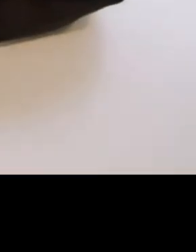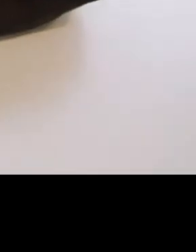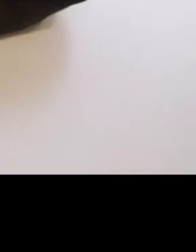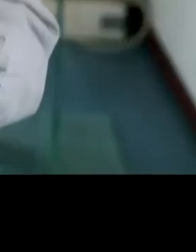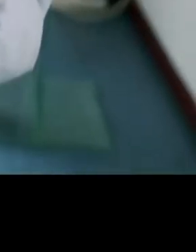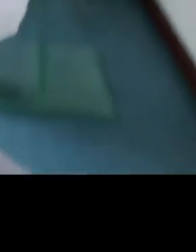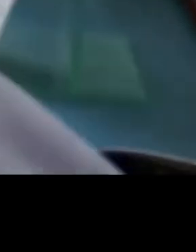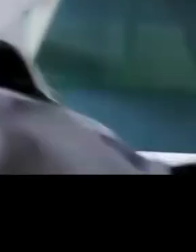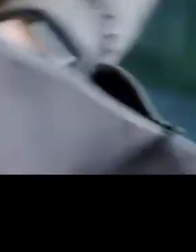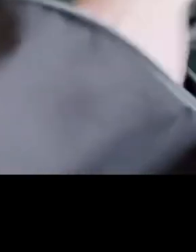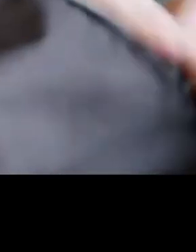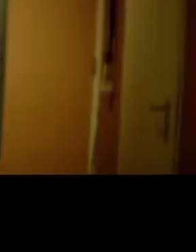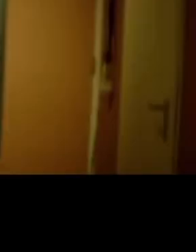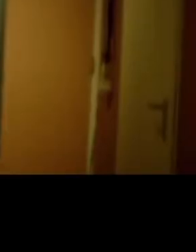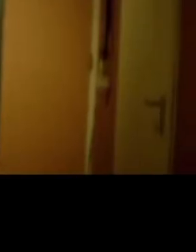Jesse Wienholz.